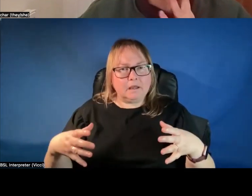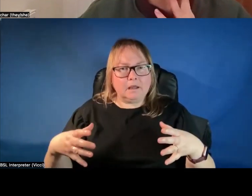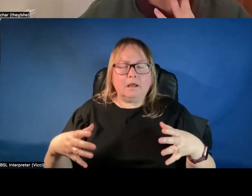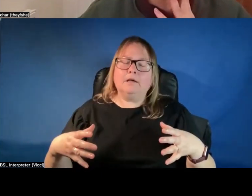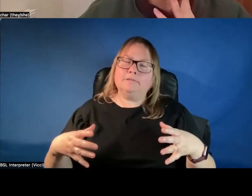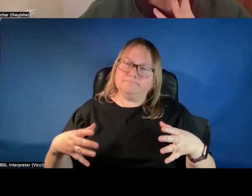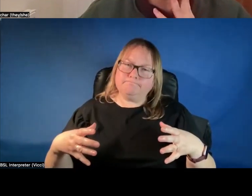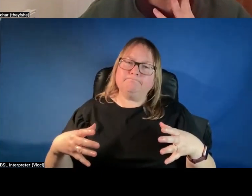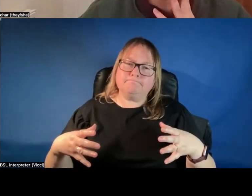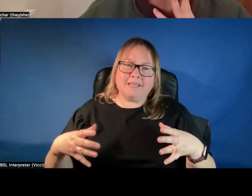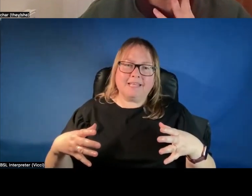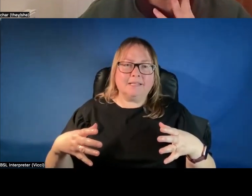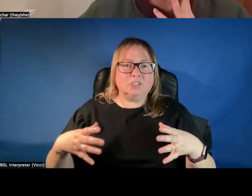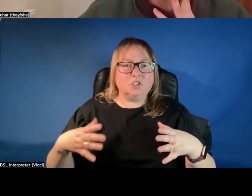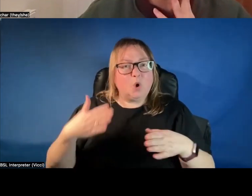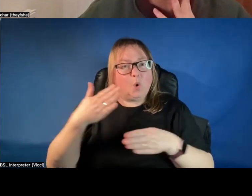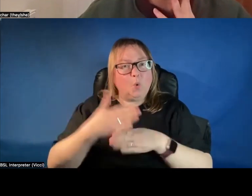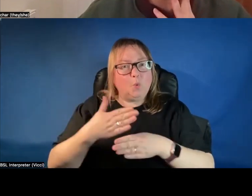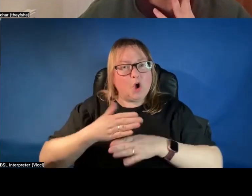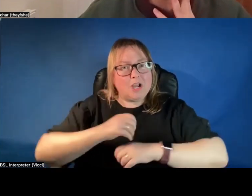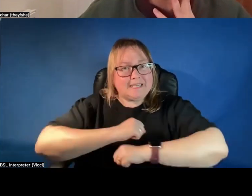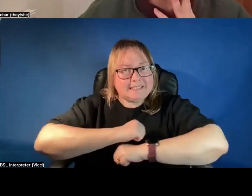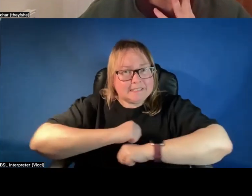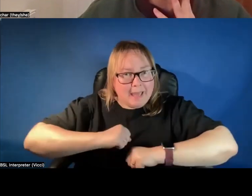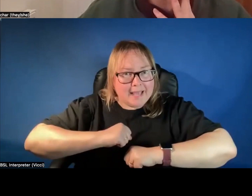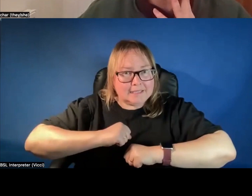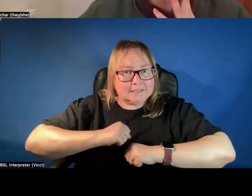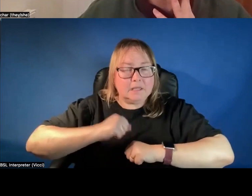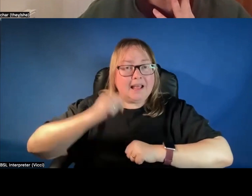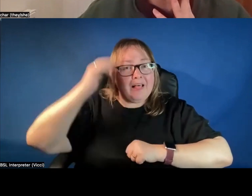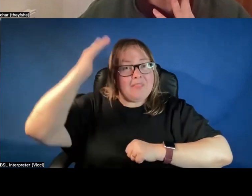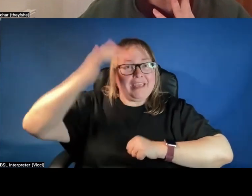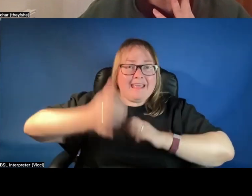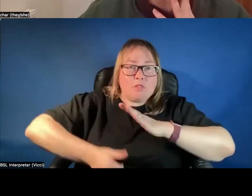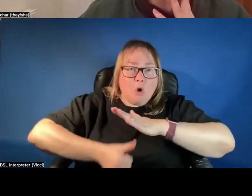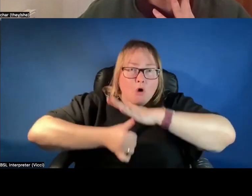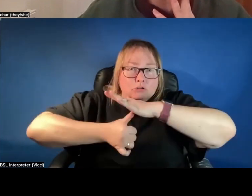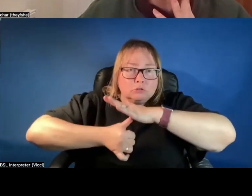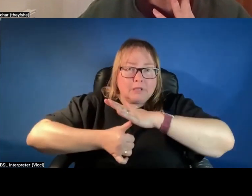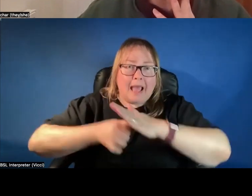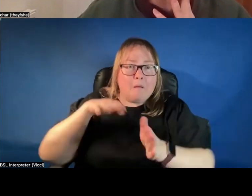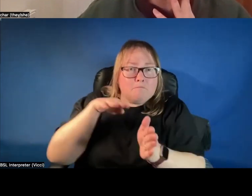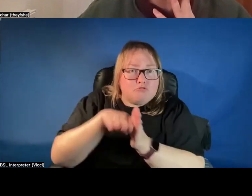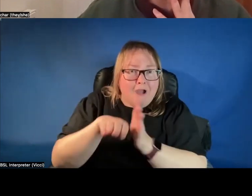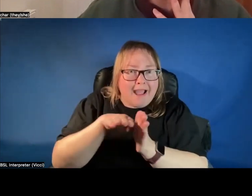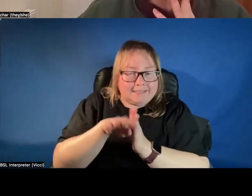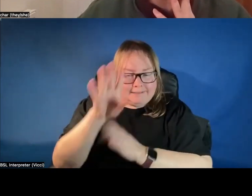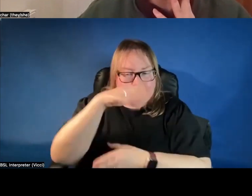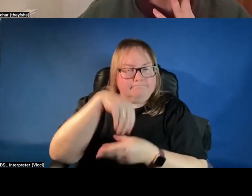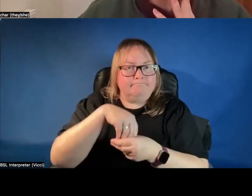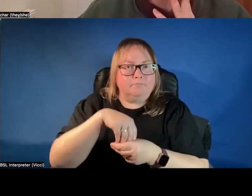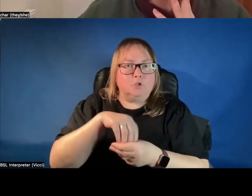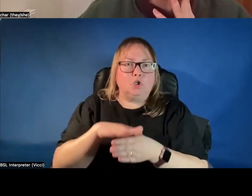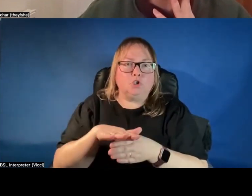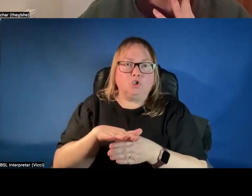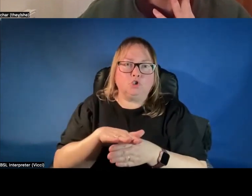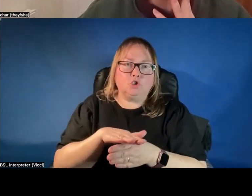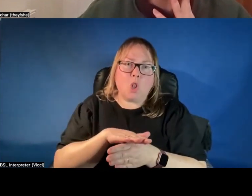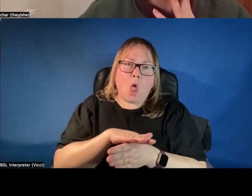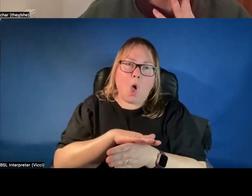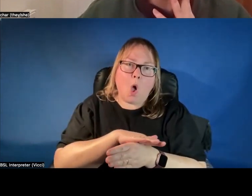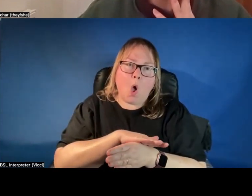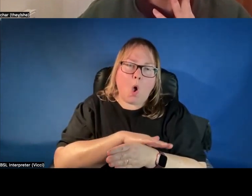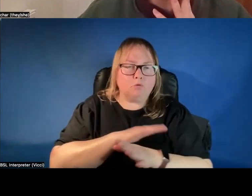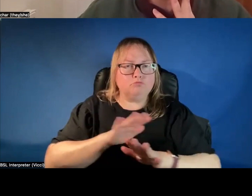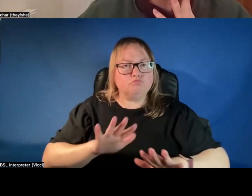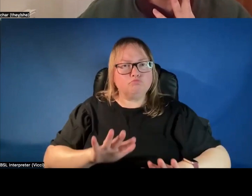workspace with slowness inbuilt into its ethos and practice. And I fully understand the